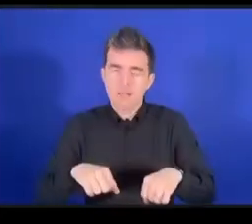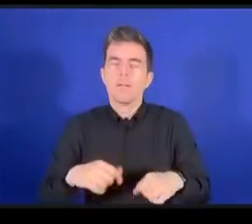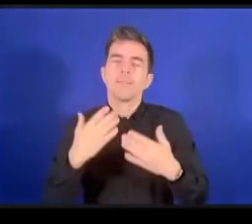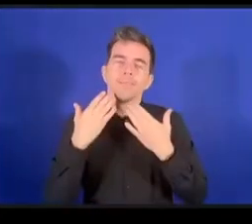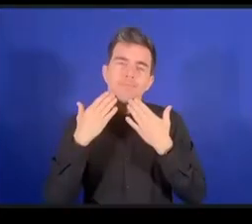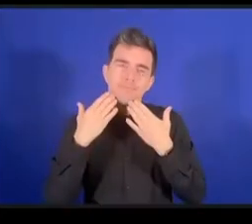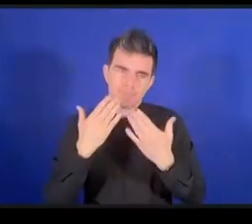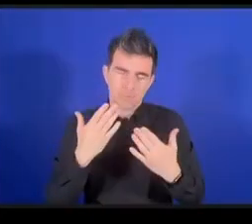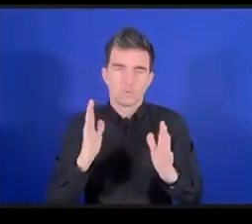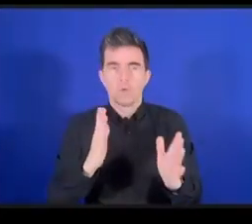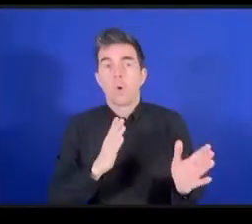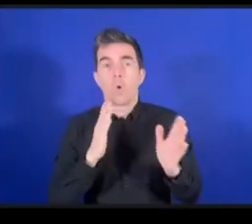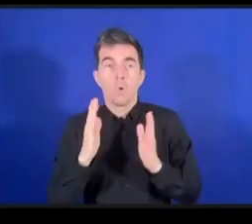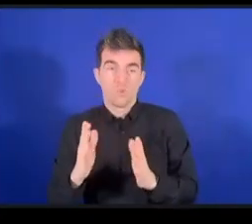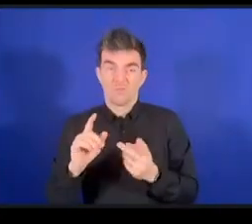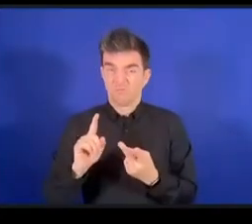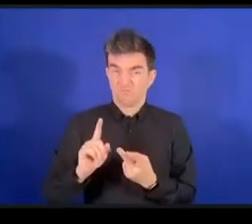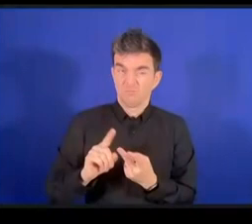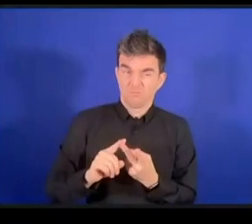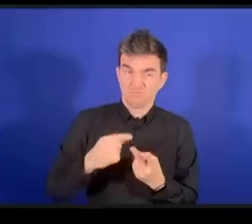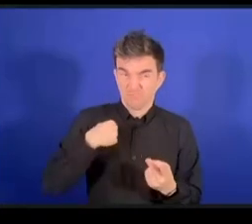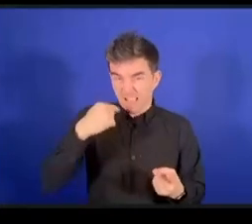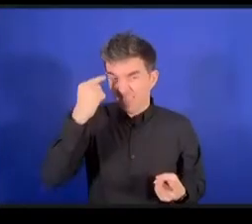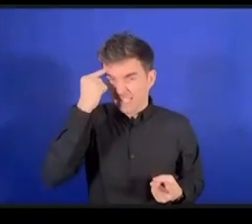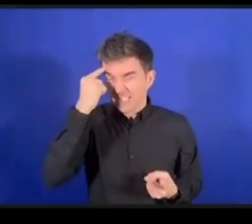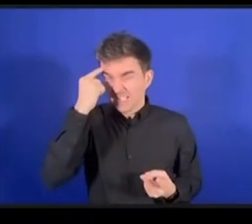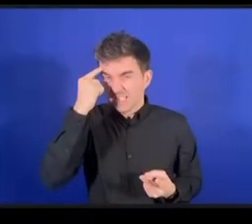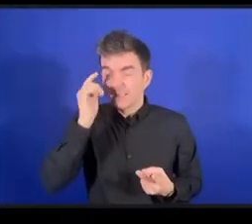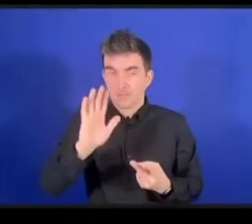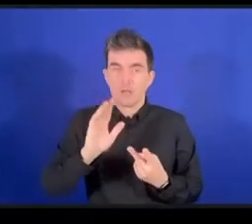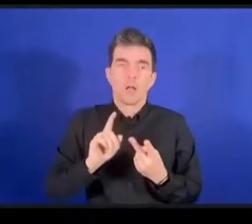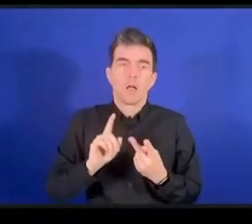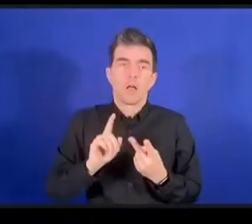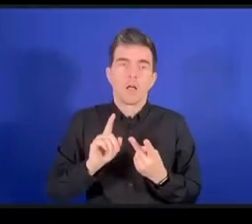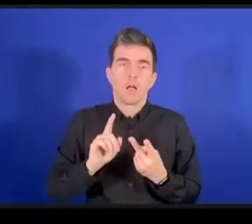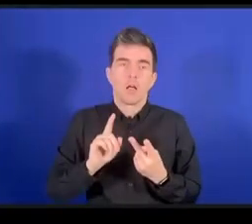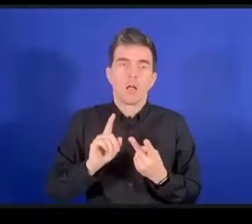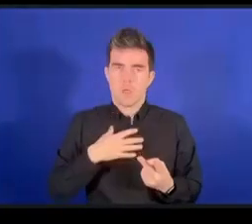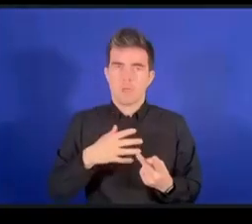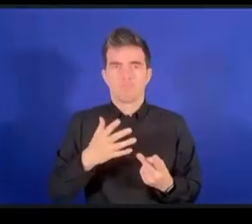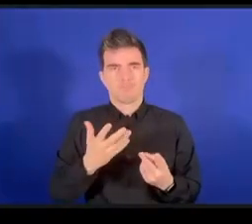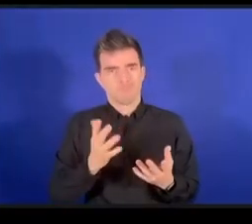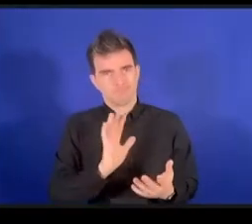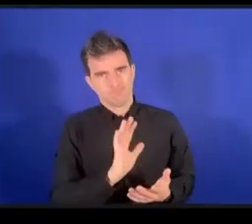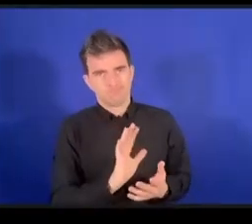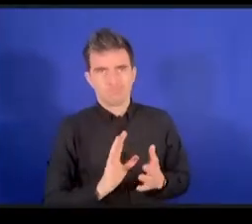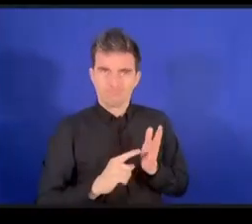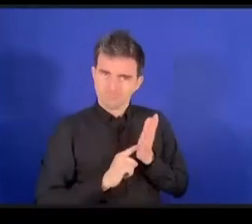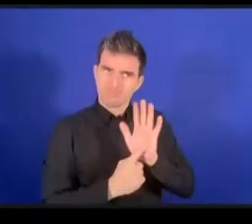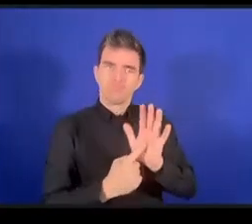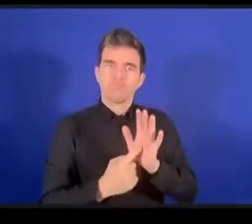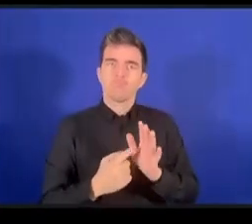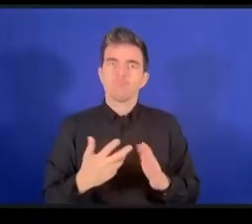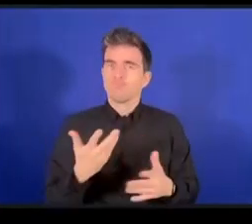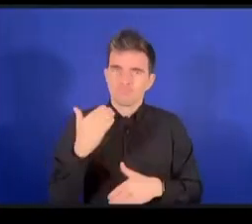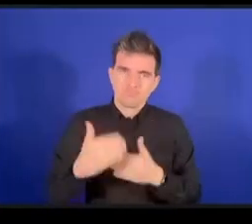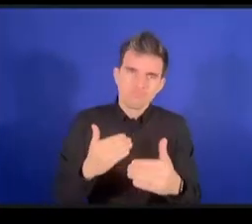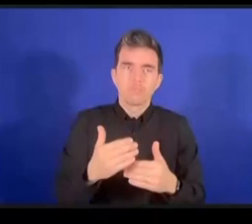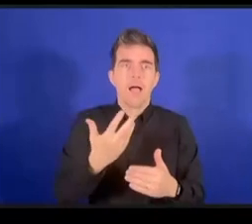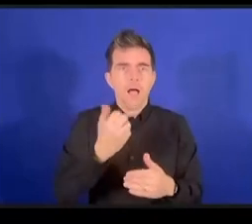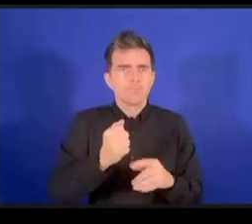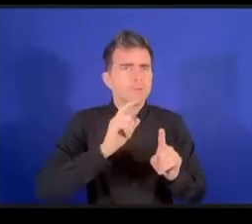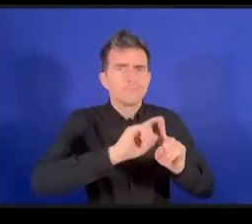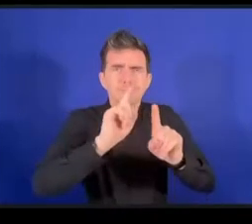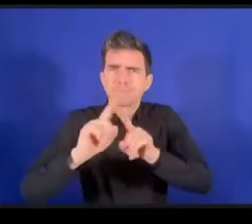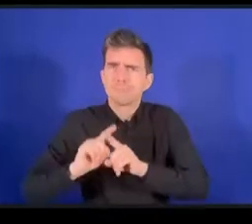celebrating this model of having a space where all stakeholders can be there, because you can't reflect if you can't see, and you can't